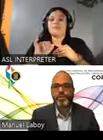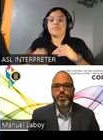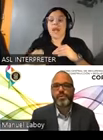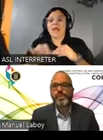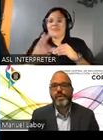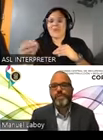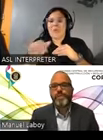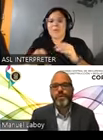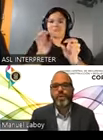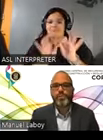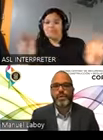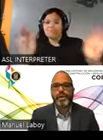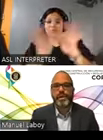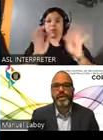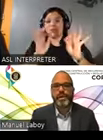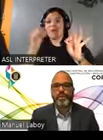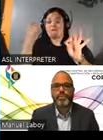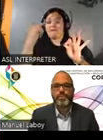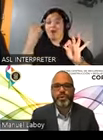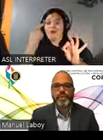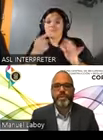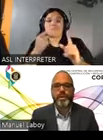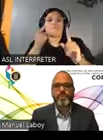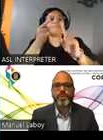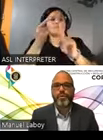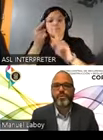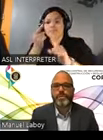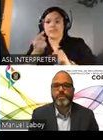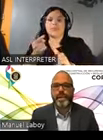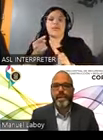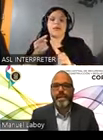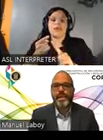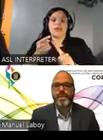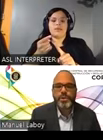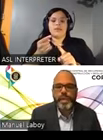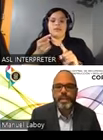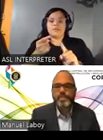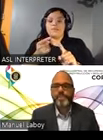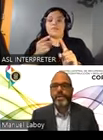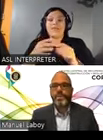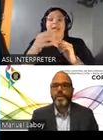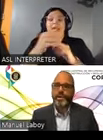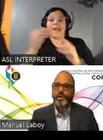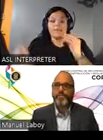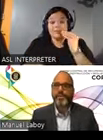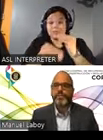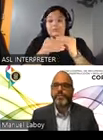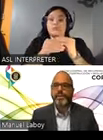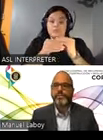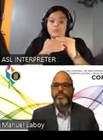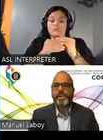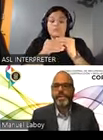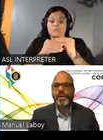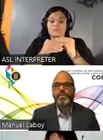also crucial for the goals that we are pursuing for renewables. And in addition to that, we are in the process